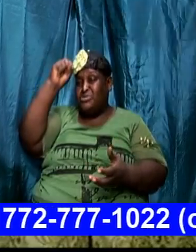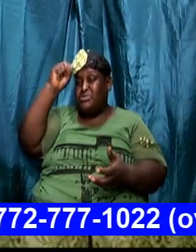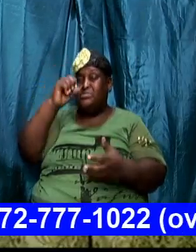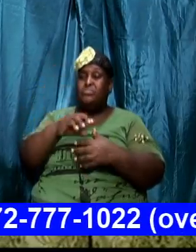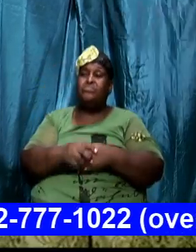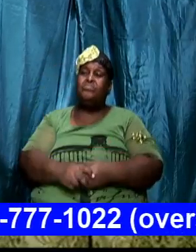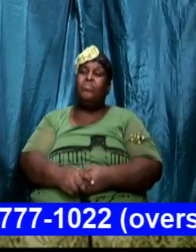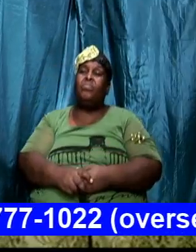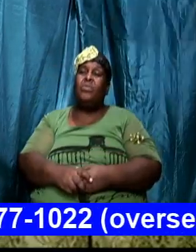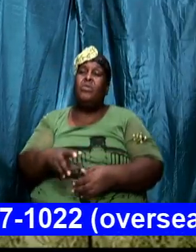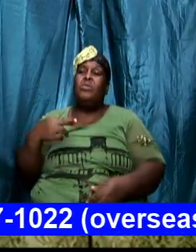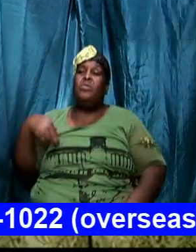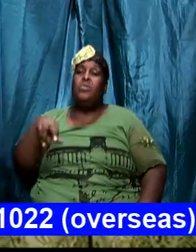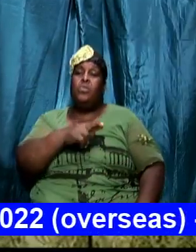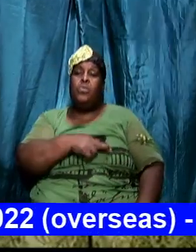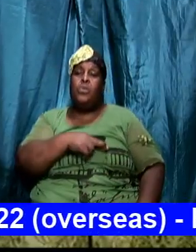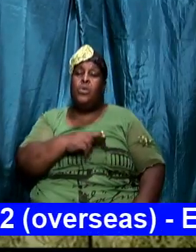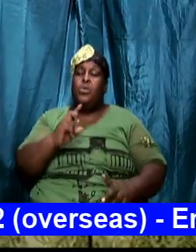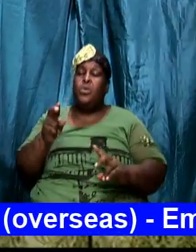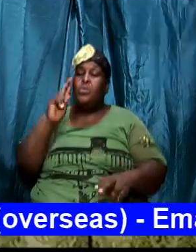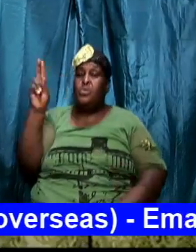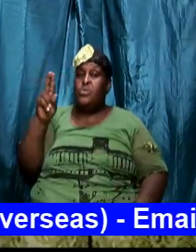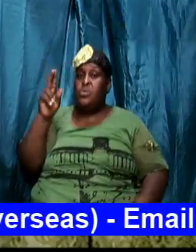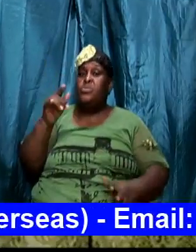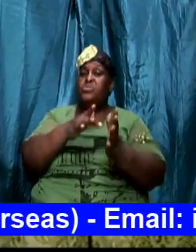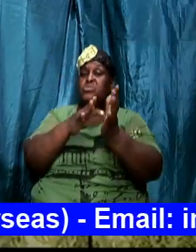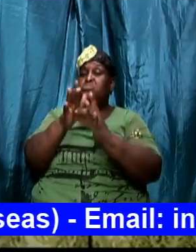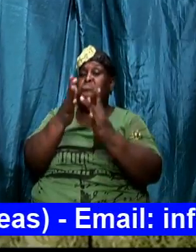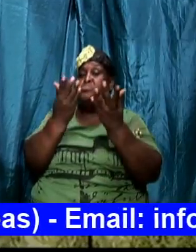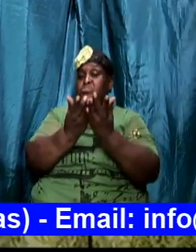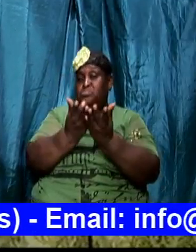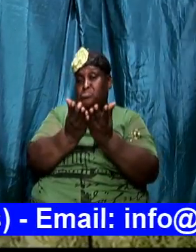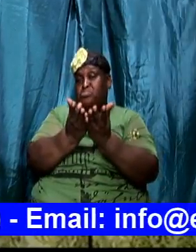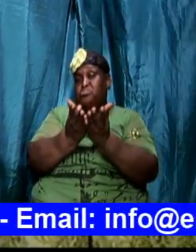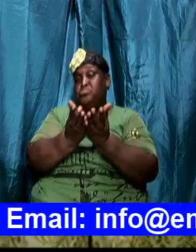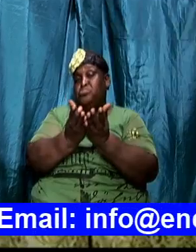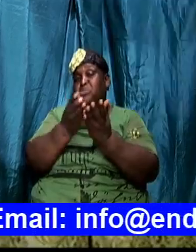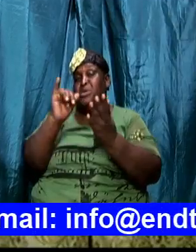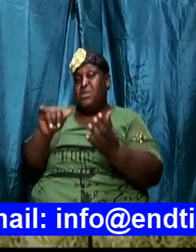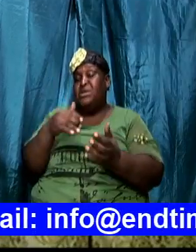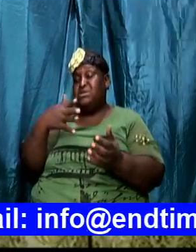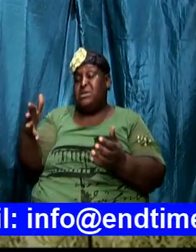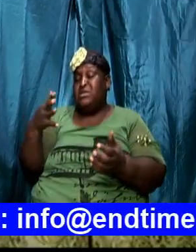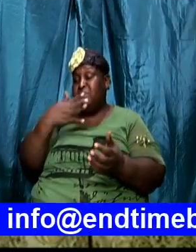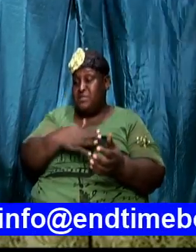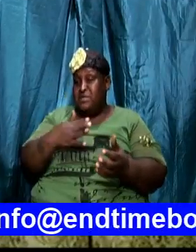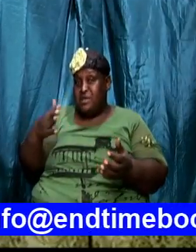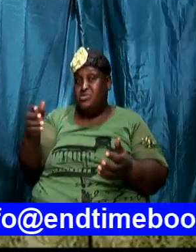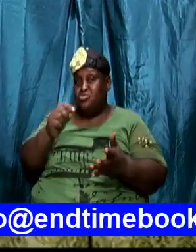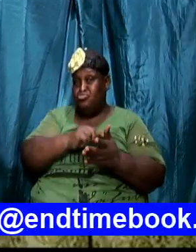so we are going to use the book that says the things that